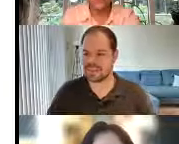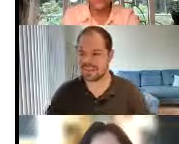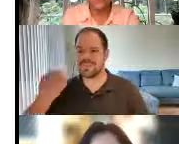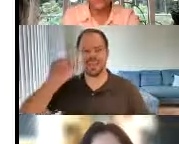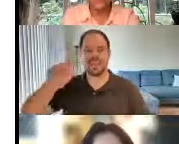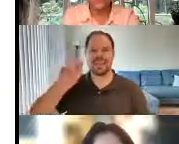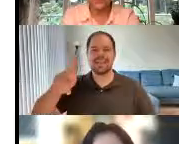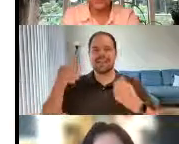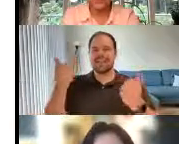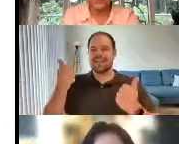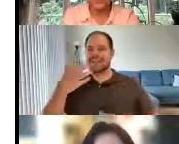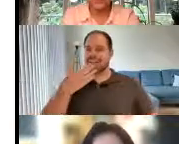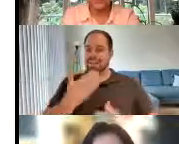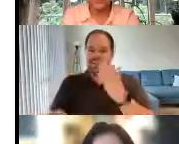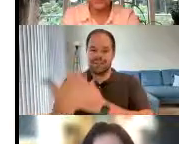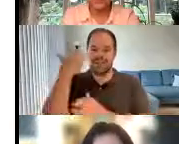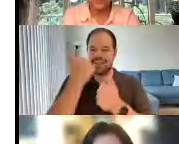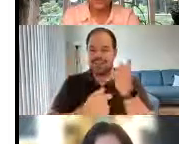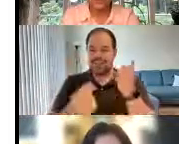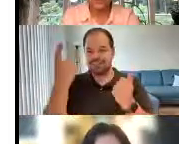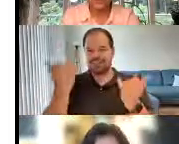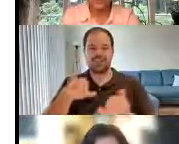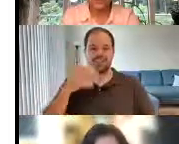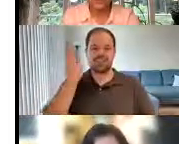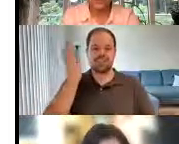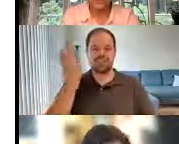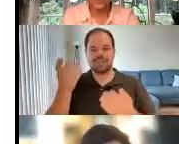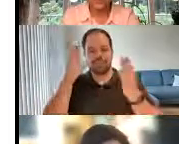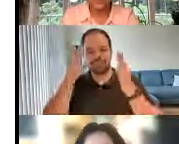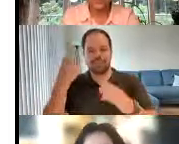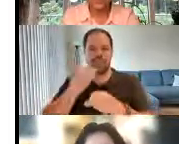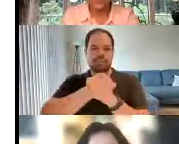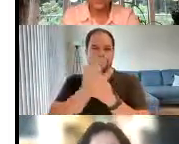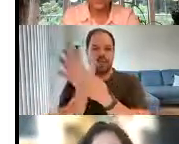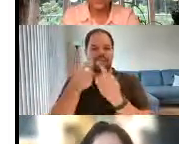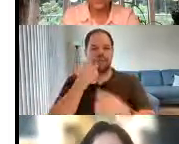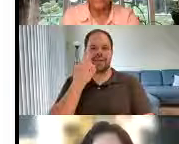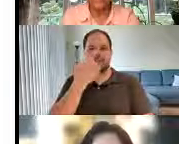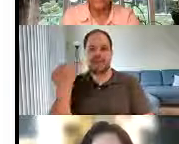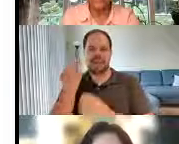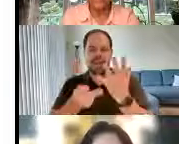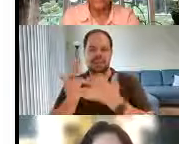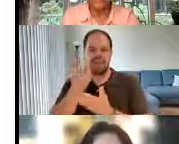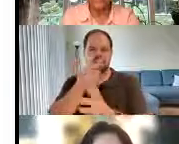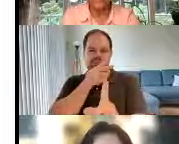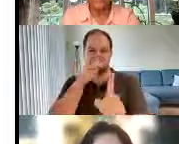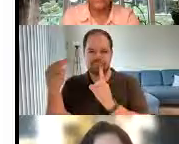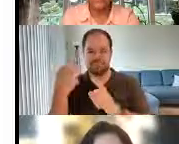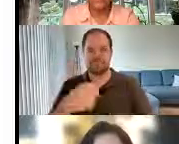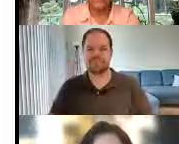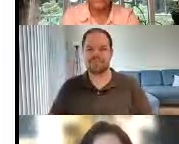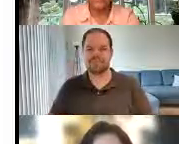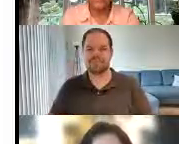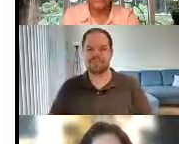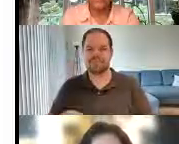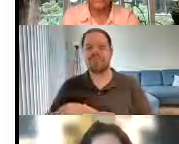Yes, thank you. All right, good morning, everybody. I'm here today to talk about understanding